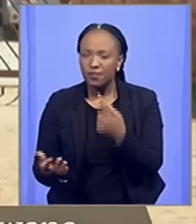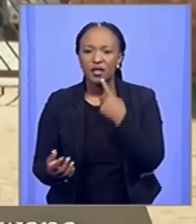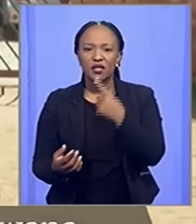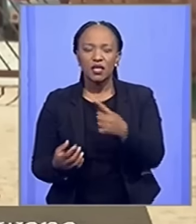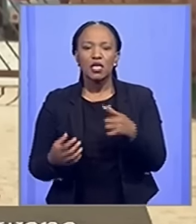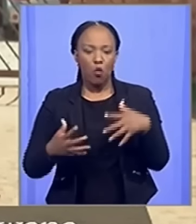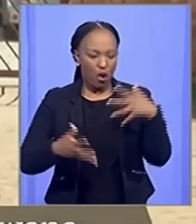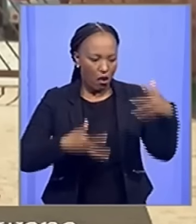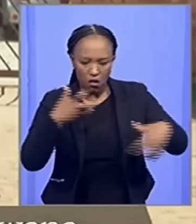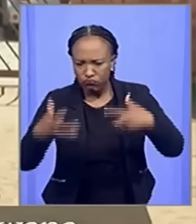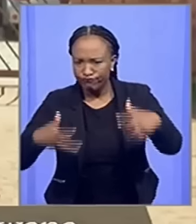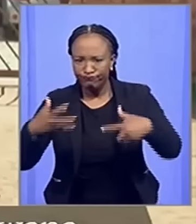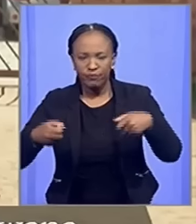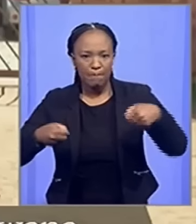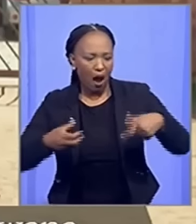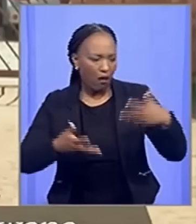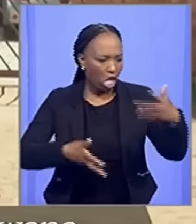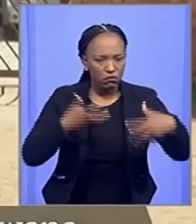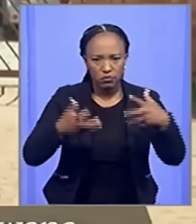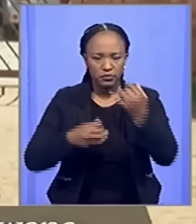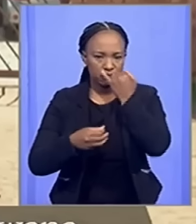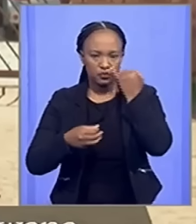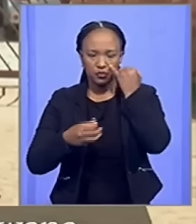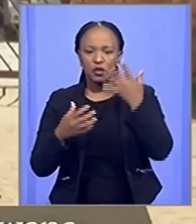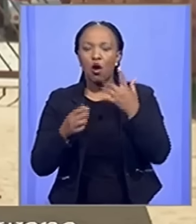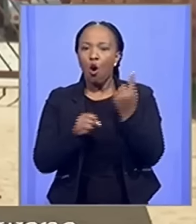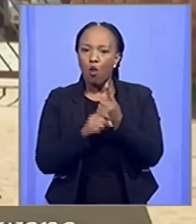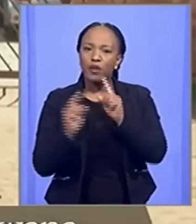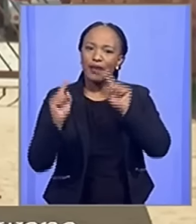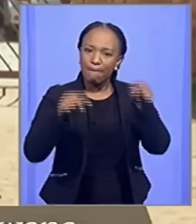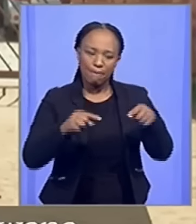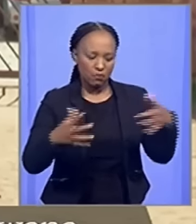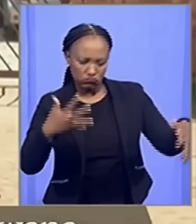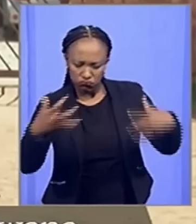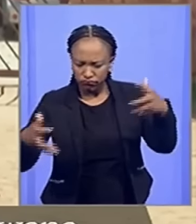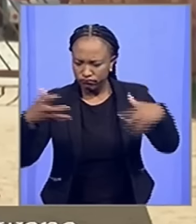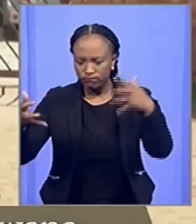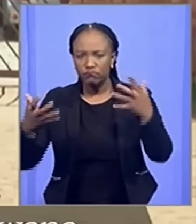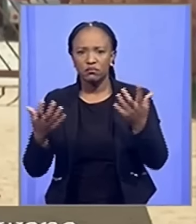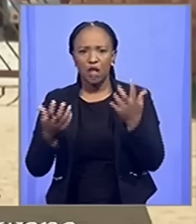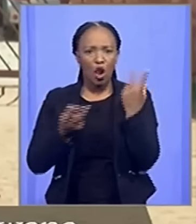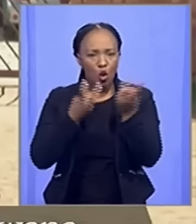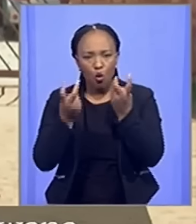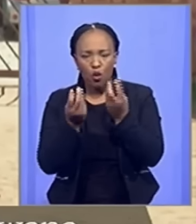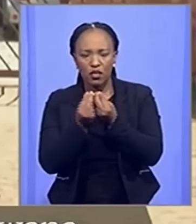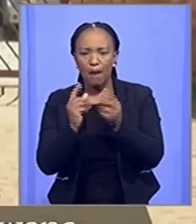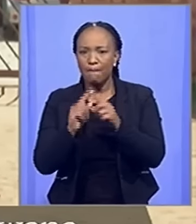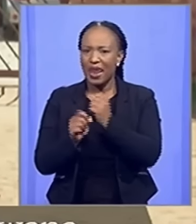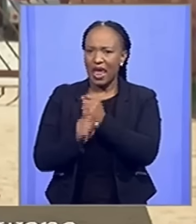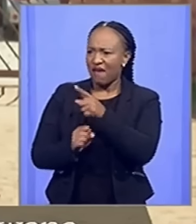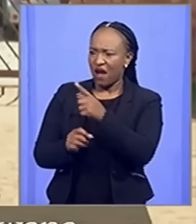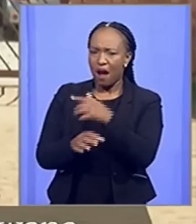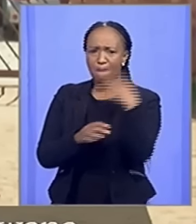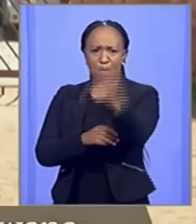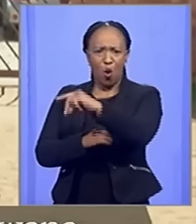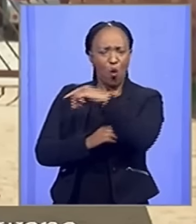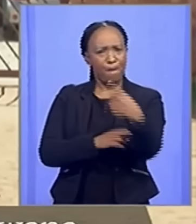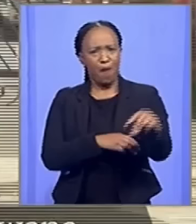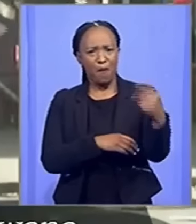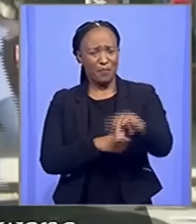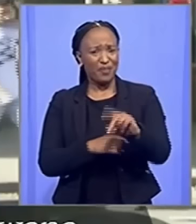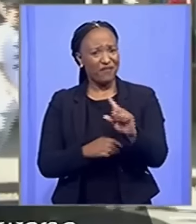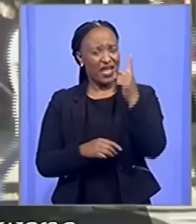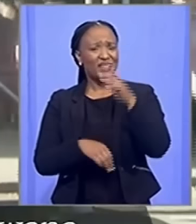ba researcha mare bone ba tlhele ba tla ba researcha ba senke ba re ira yana ke seo sa